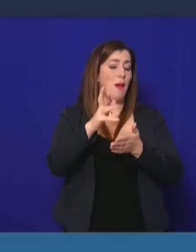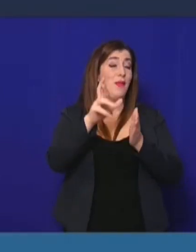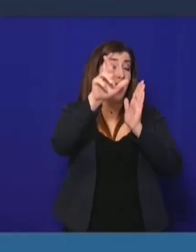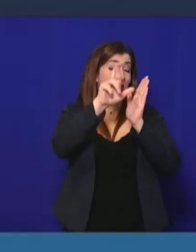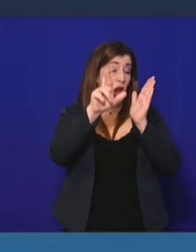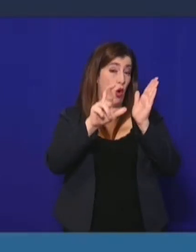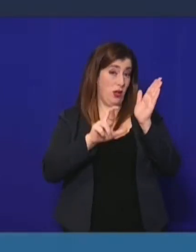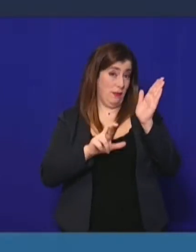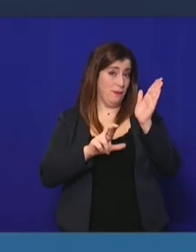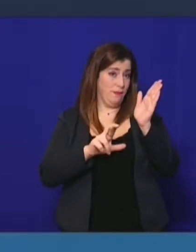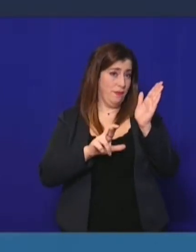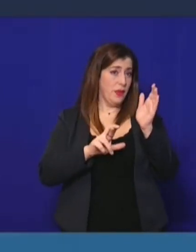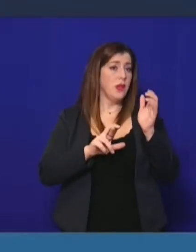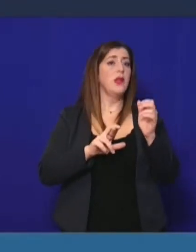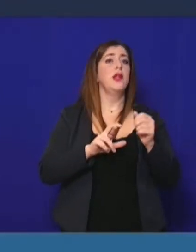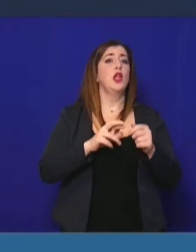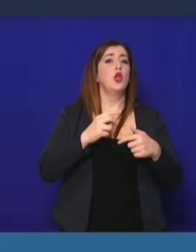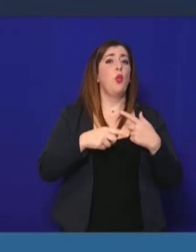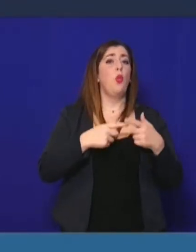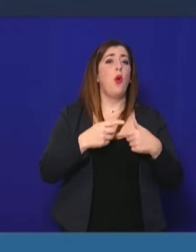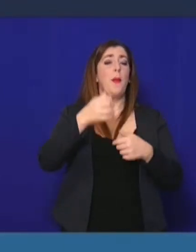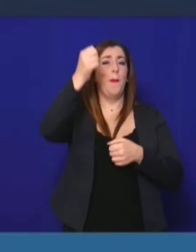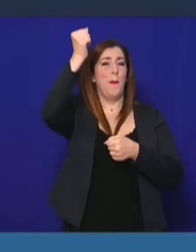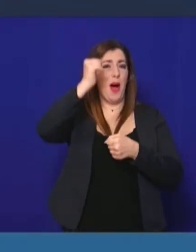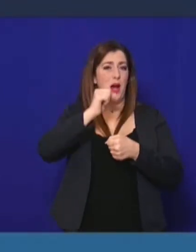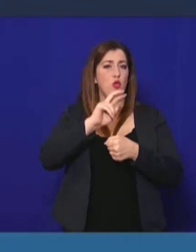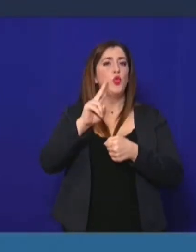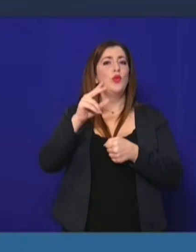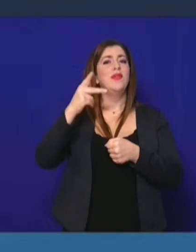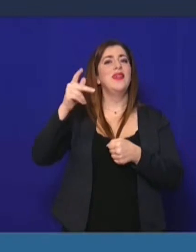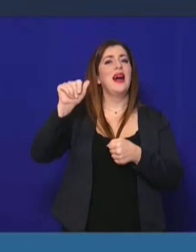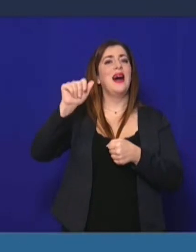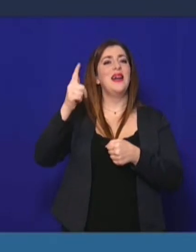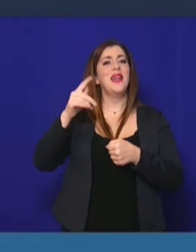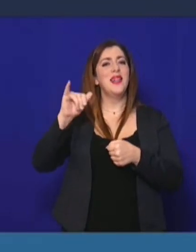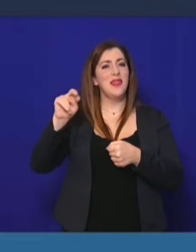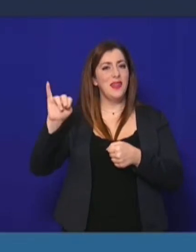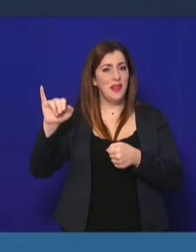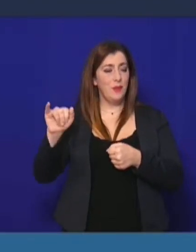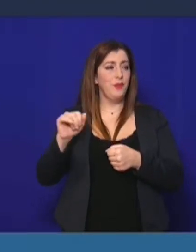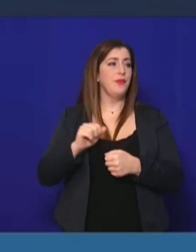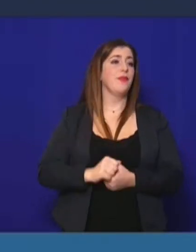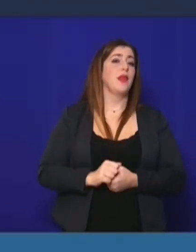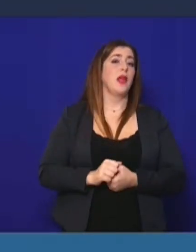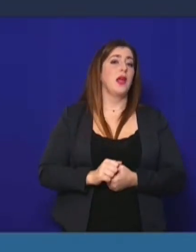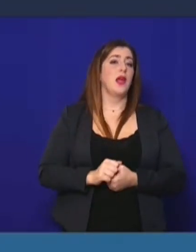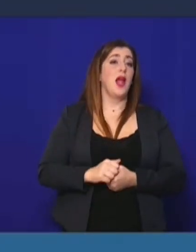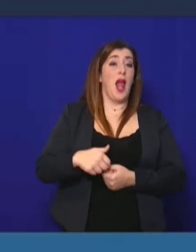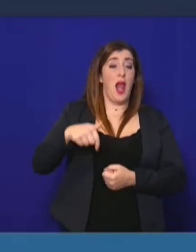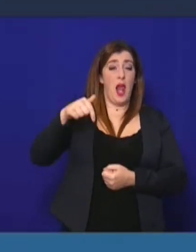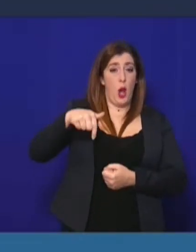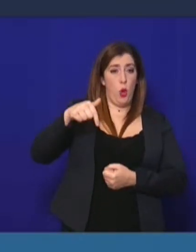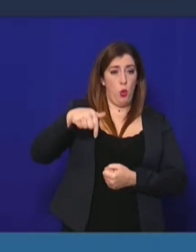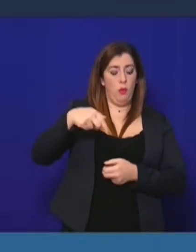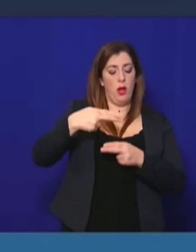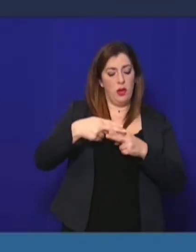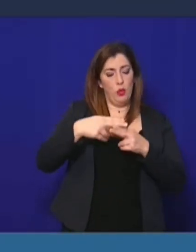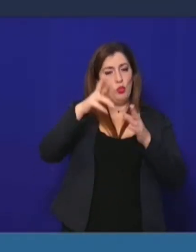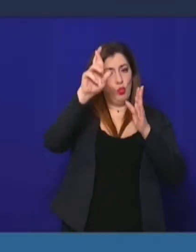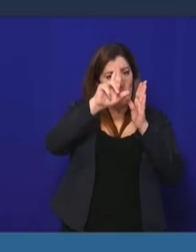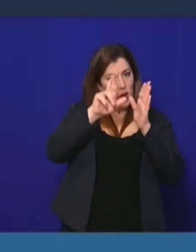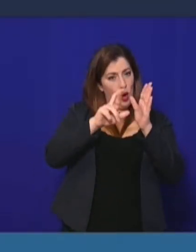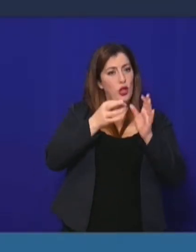l-każini jibqgħu magħluqin. Infatti aħna propju llum tiġi ppubblikat ukoll l-avviż legali fejn